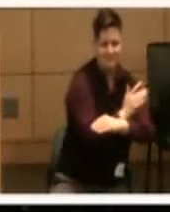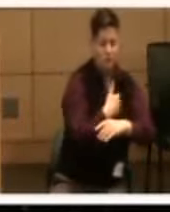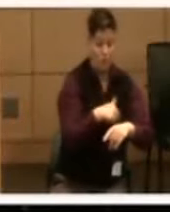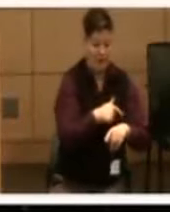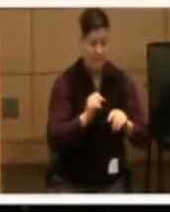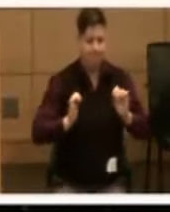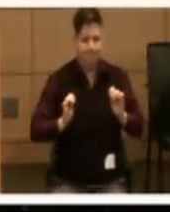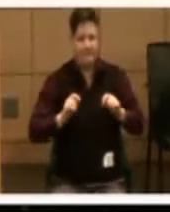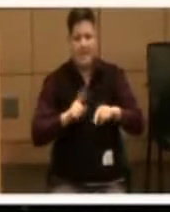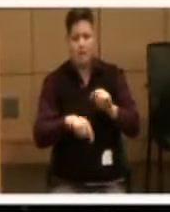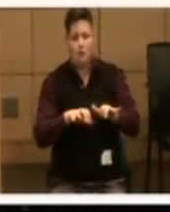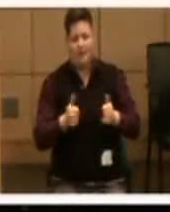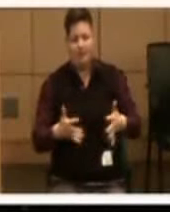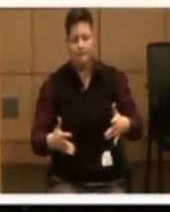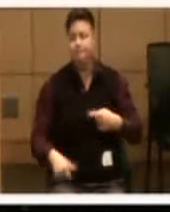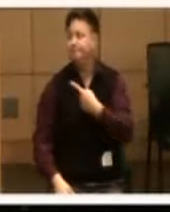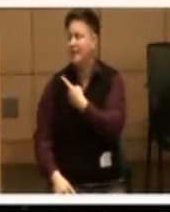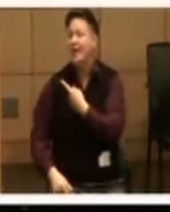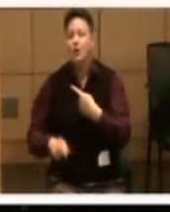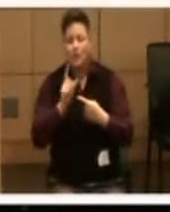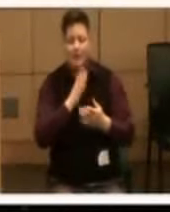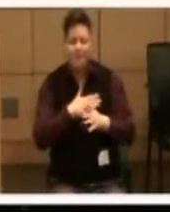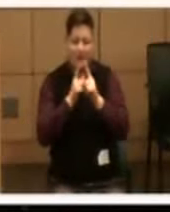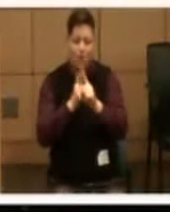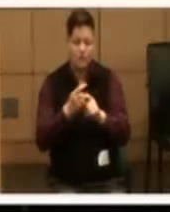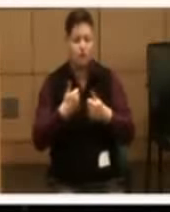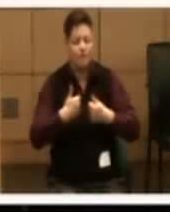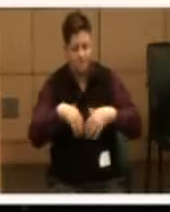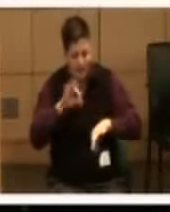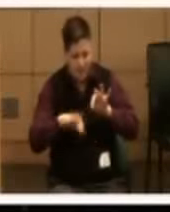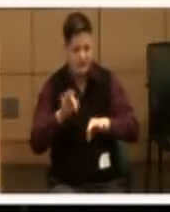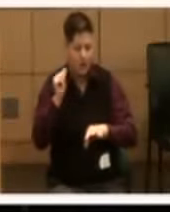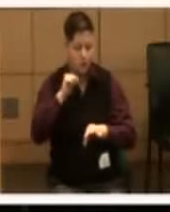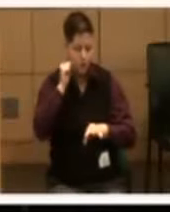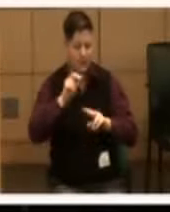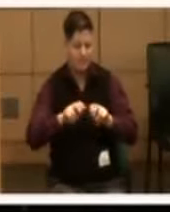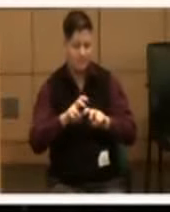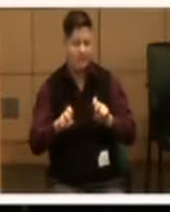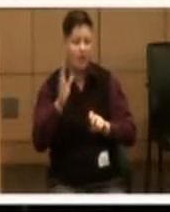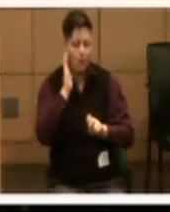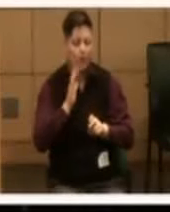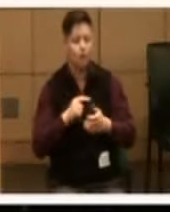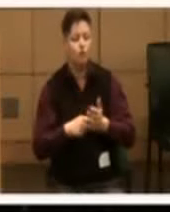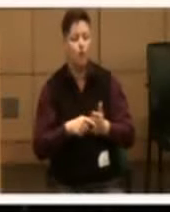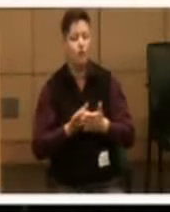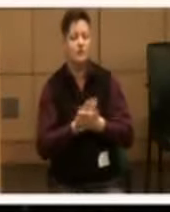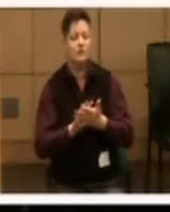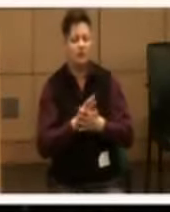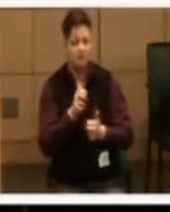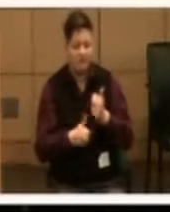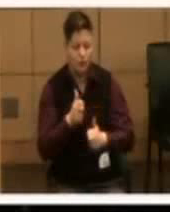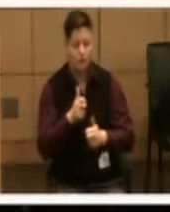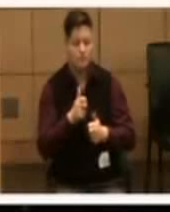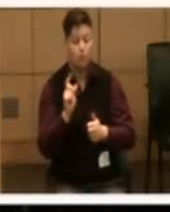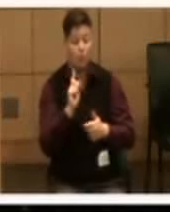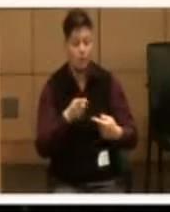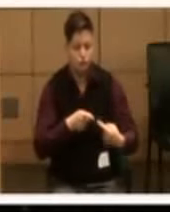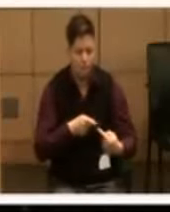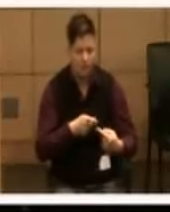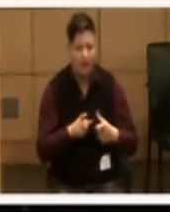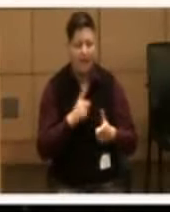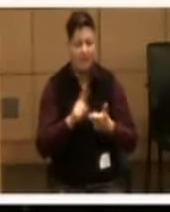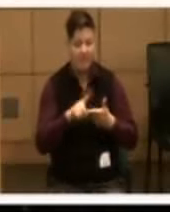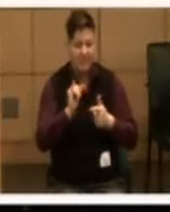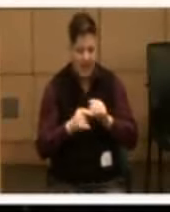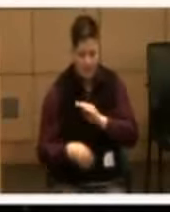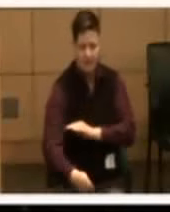will identify those subtle difficulties that we're not showing right now. And then maybe that can help advance. Yeah.